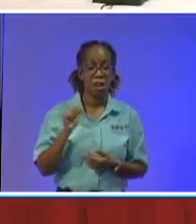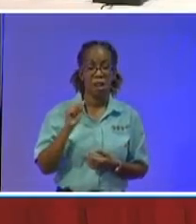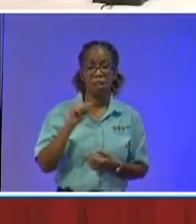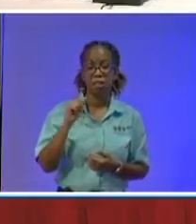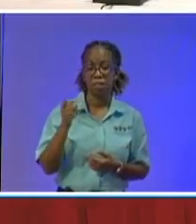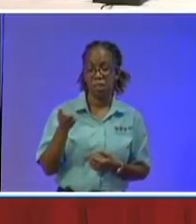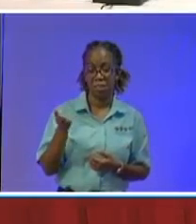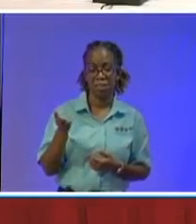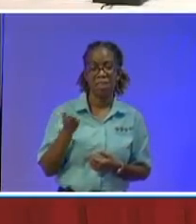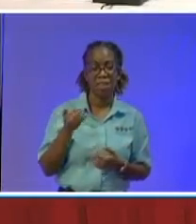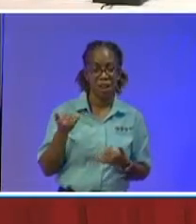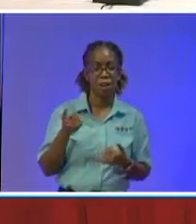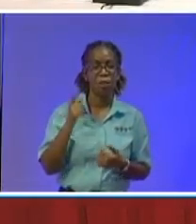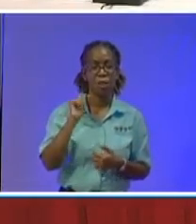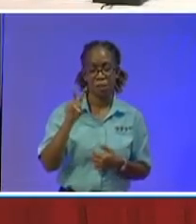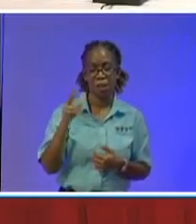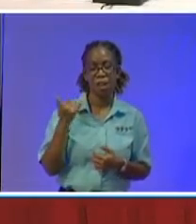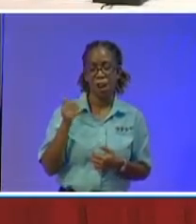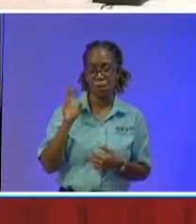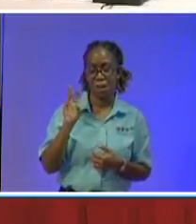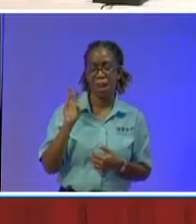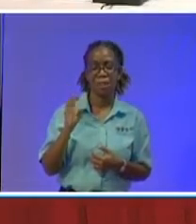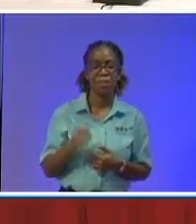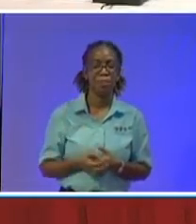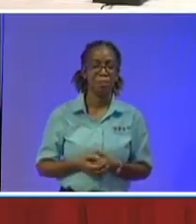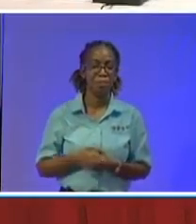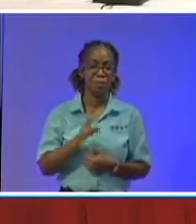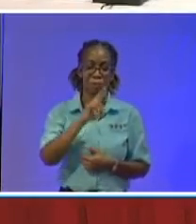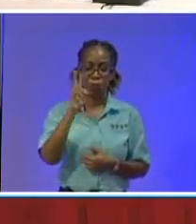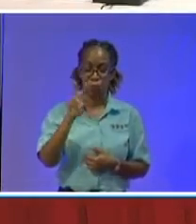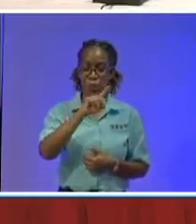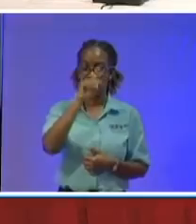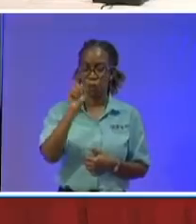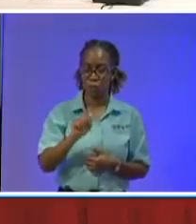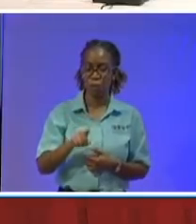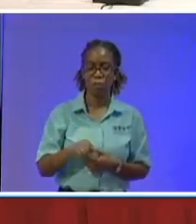to TV6 for your two questions.